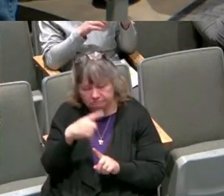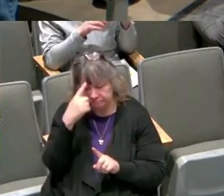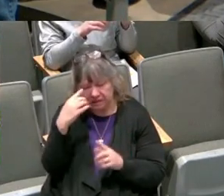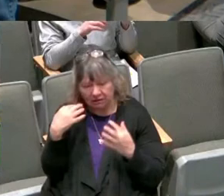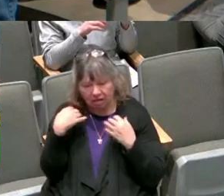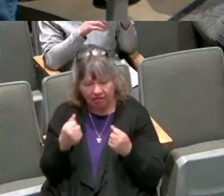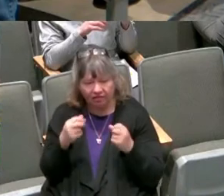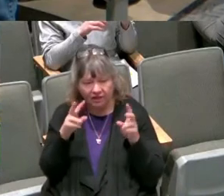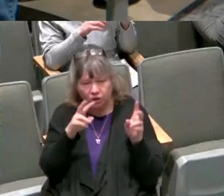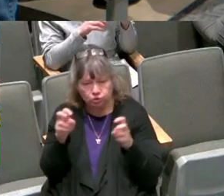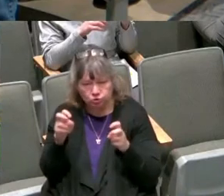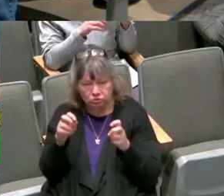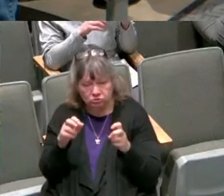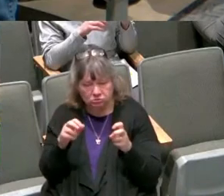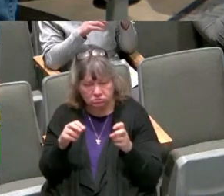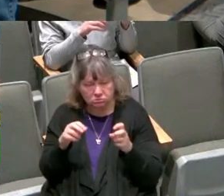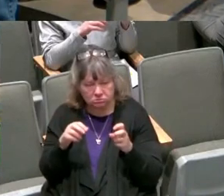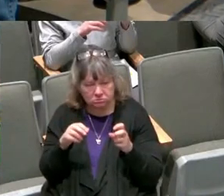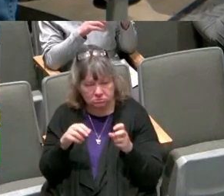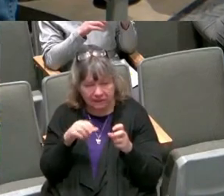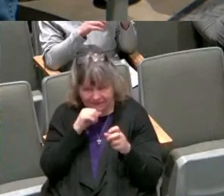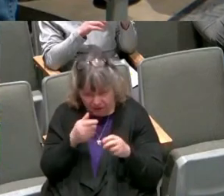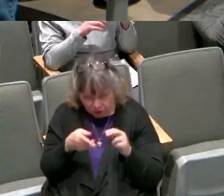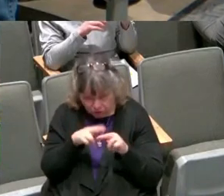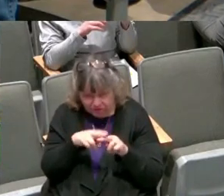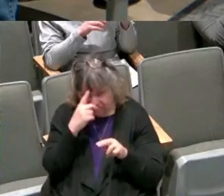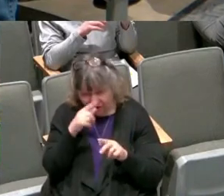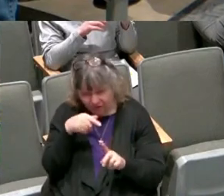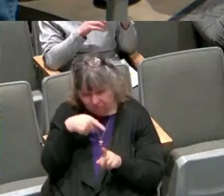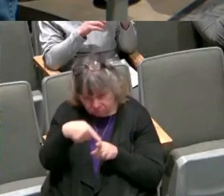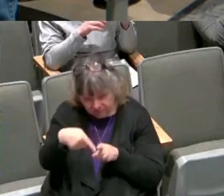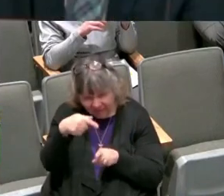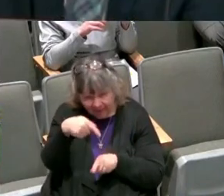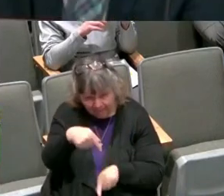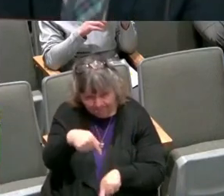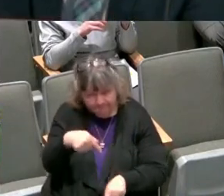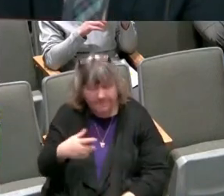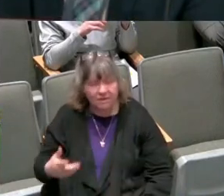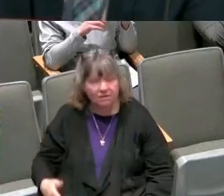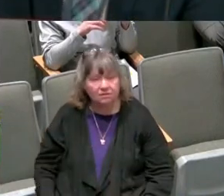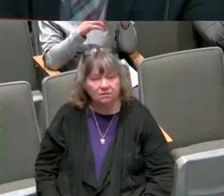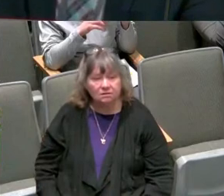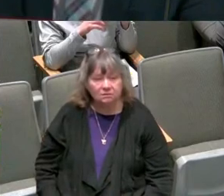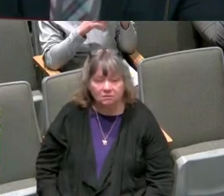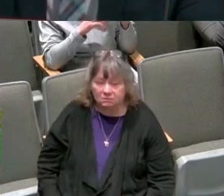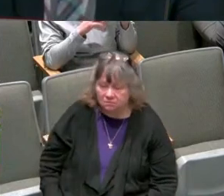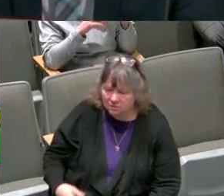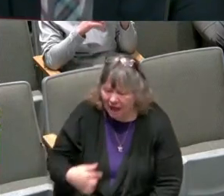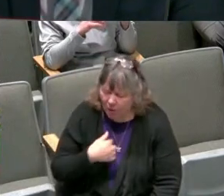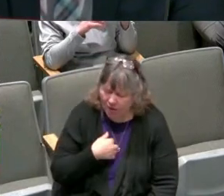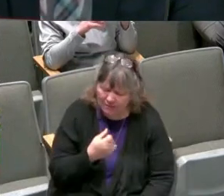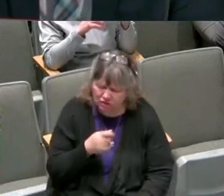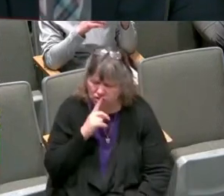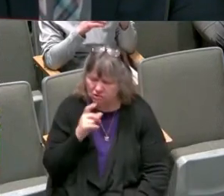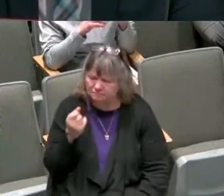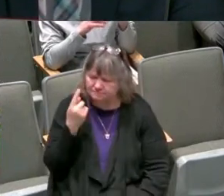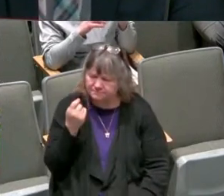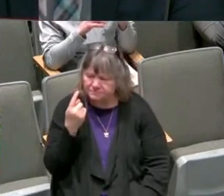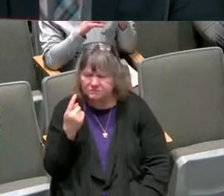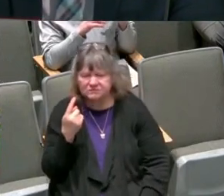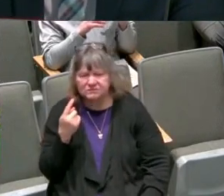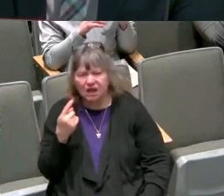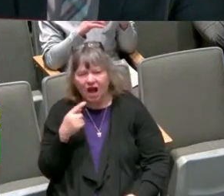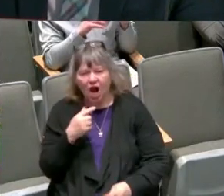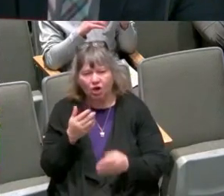mental health issues with our students okay so is that I just want to make sure I understand the question is